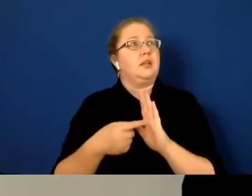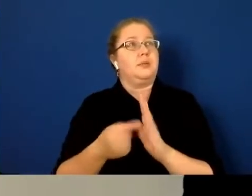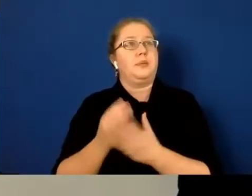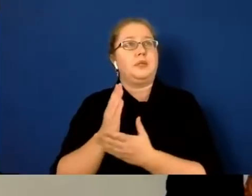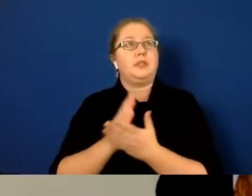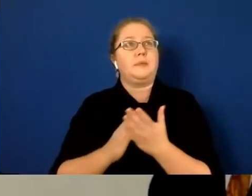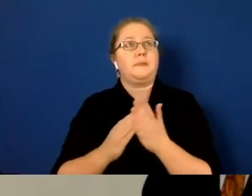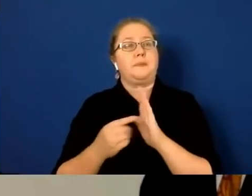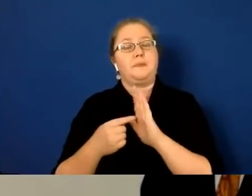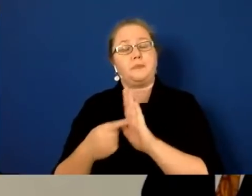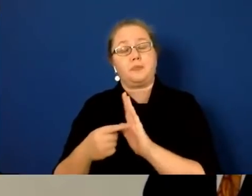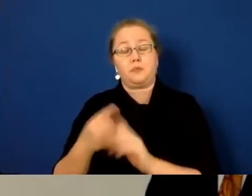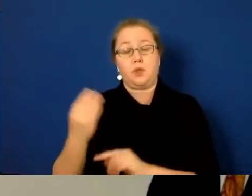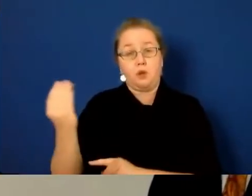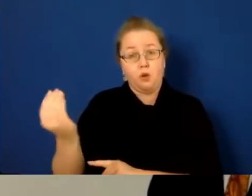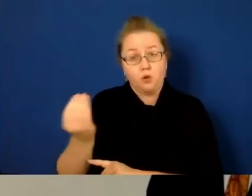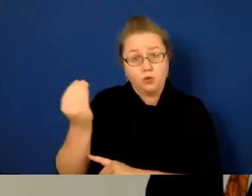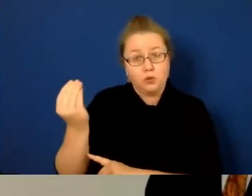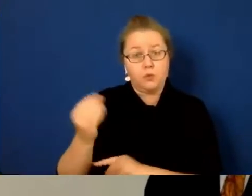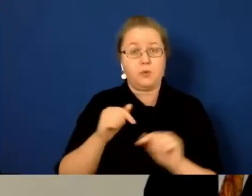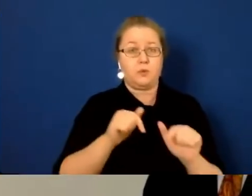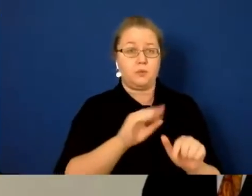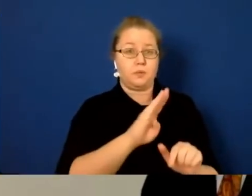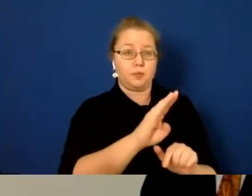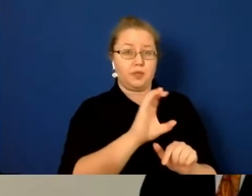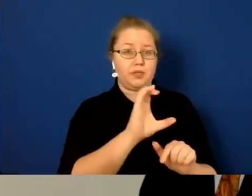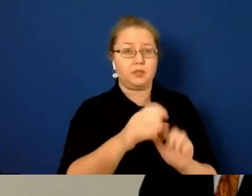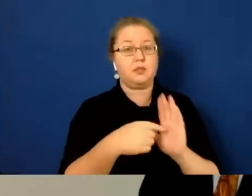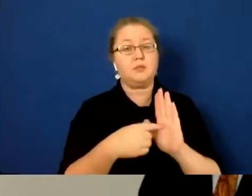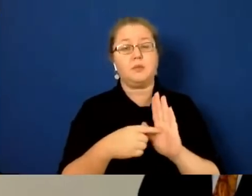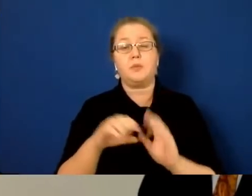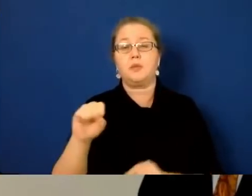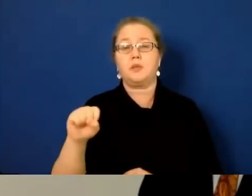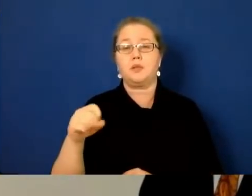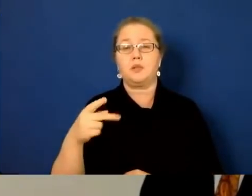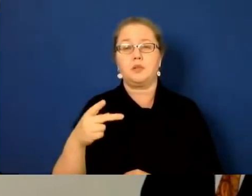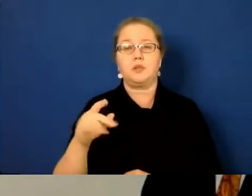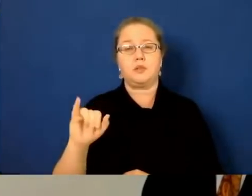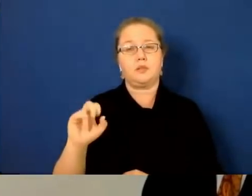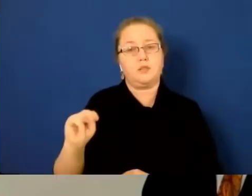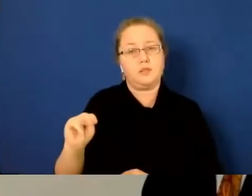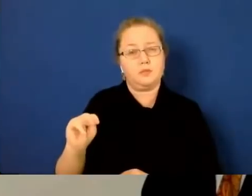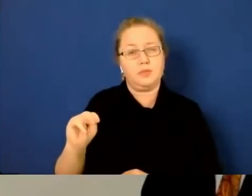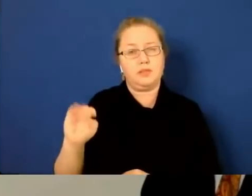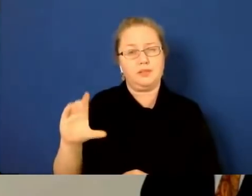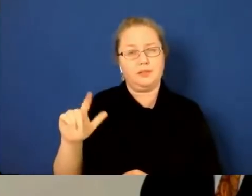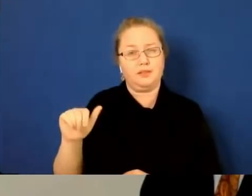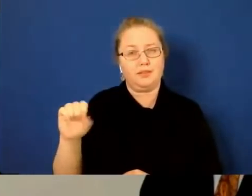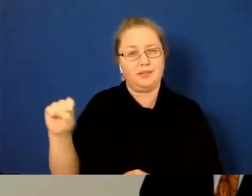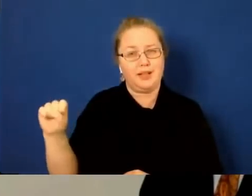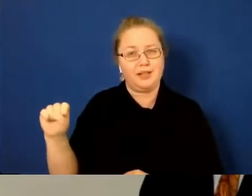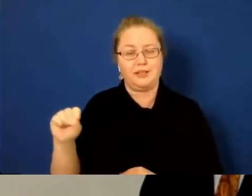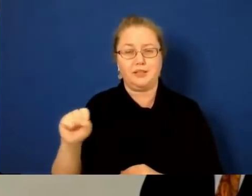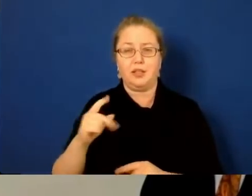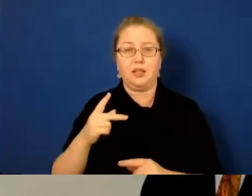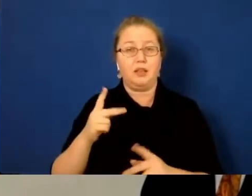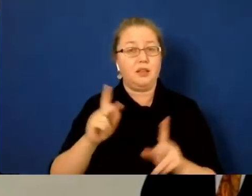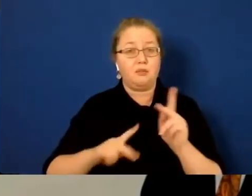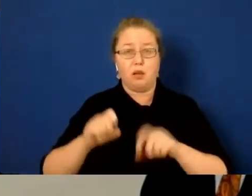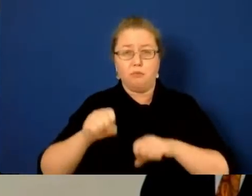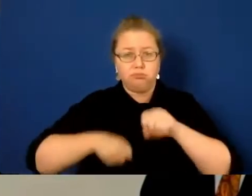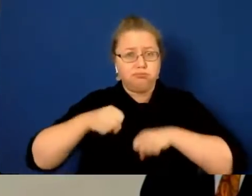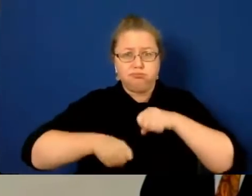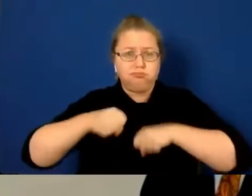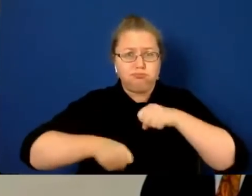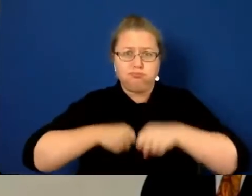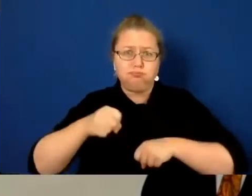of cases, and most people don't pass it on to anybody, or at most to one person that they're in a household contact with or a close contact